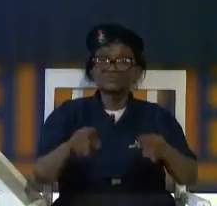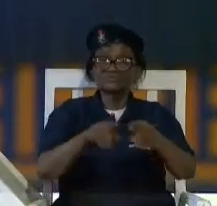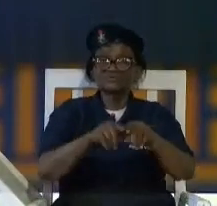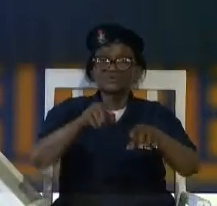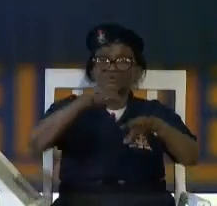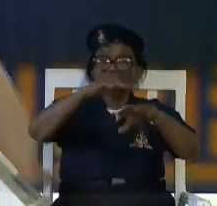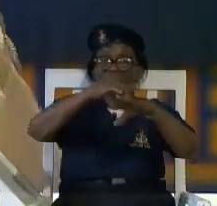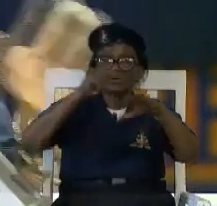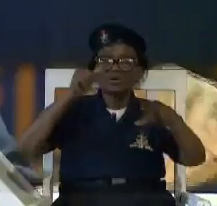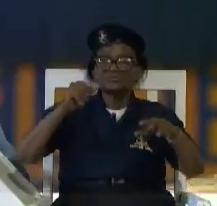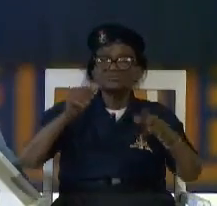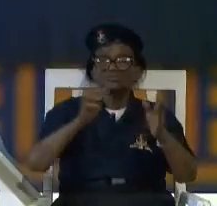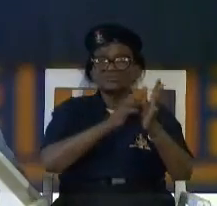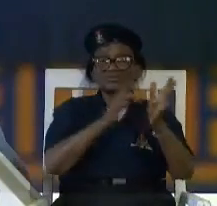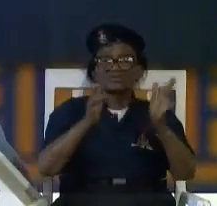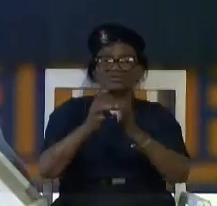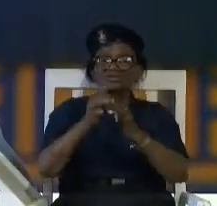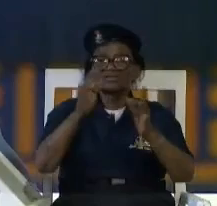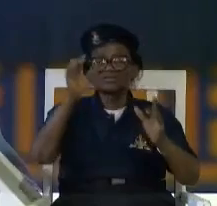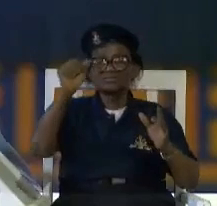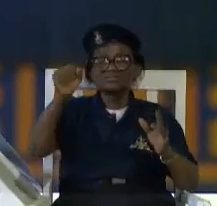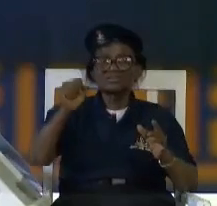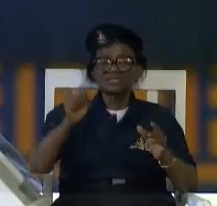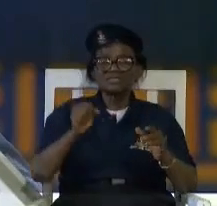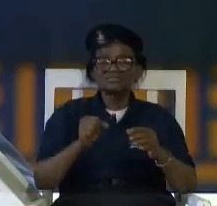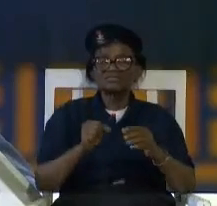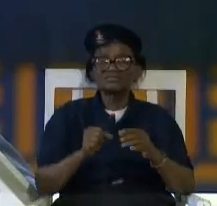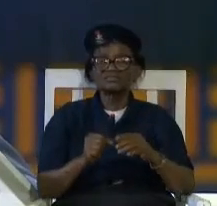so-called Christians,